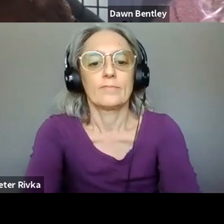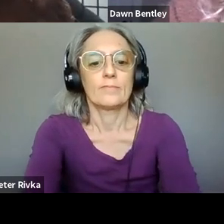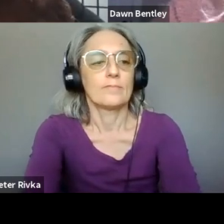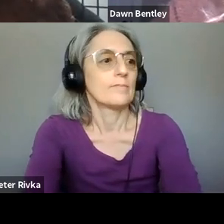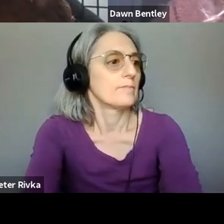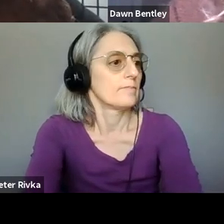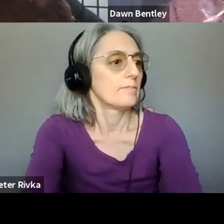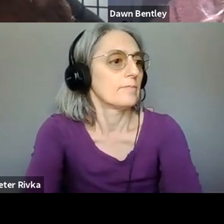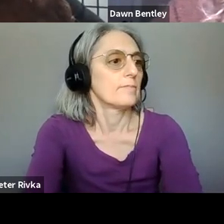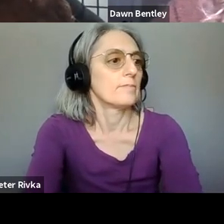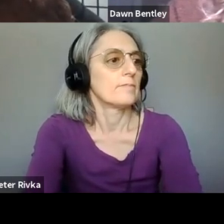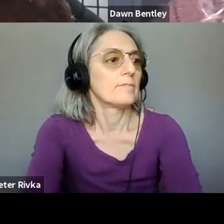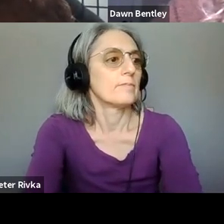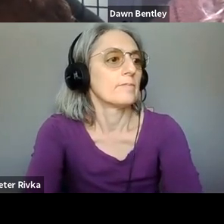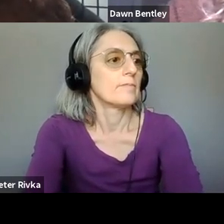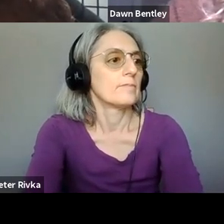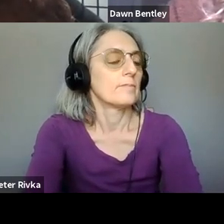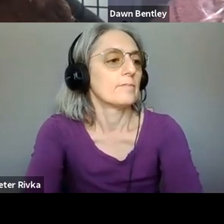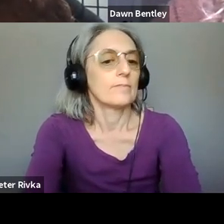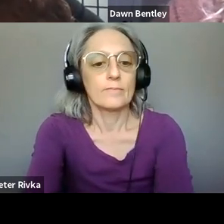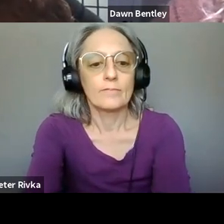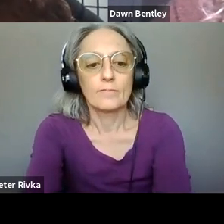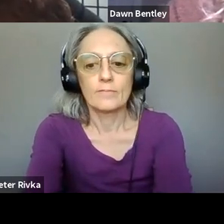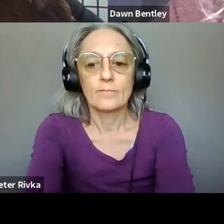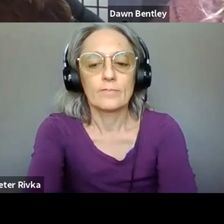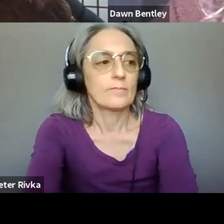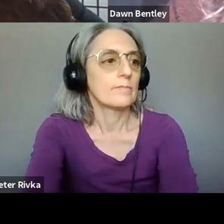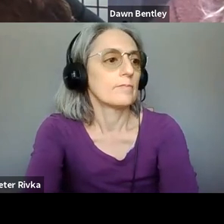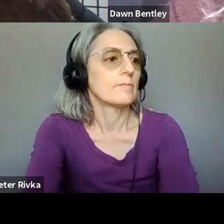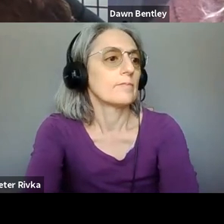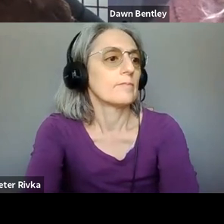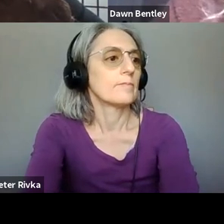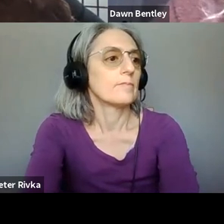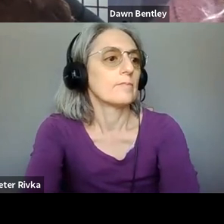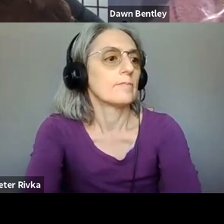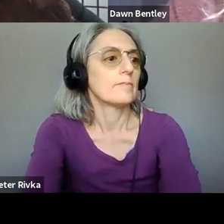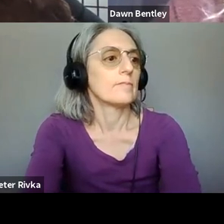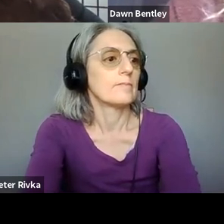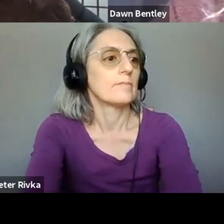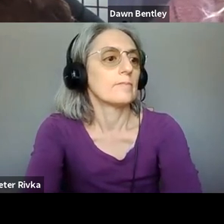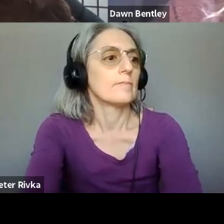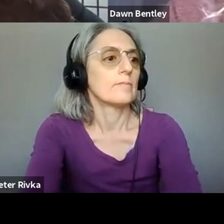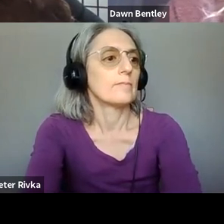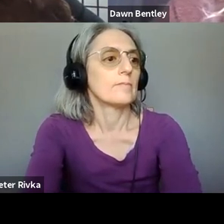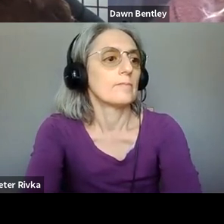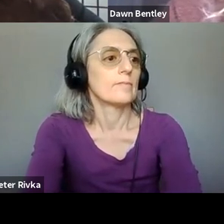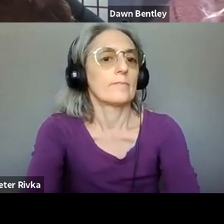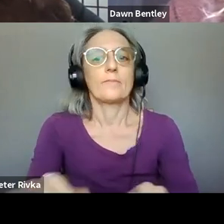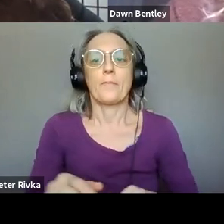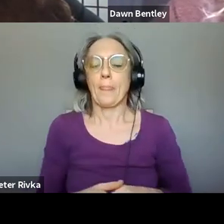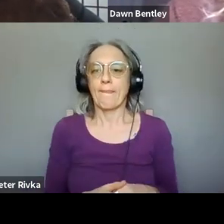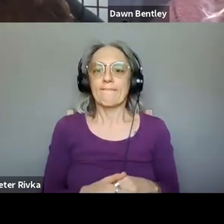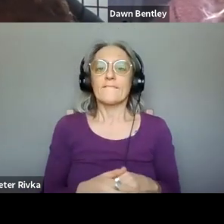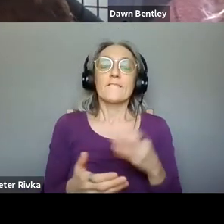a caregiver and let them know that if they're planning on going for full guardianship, that it may not be in the best